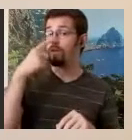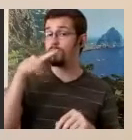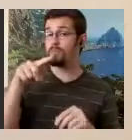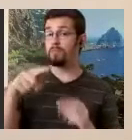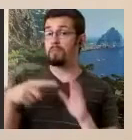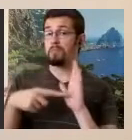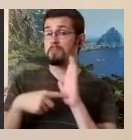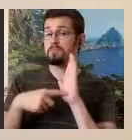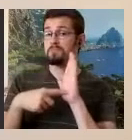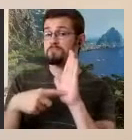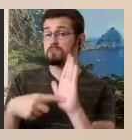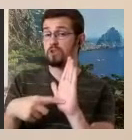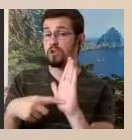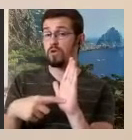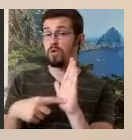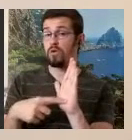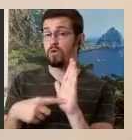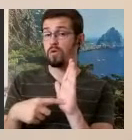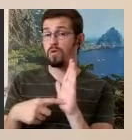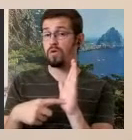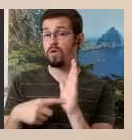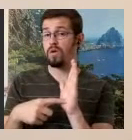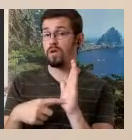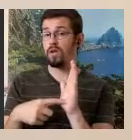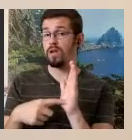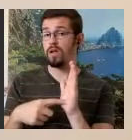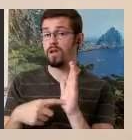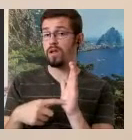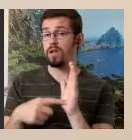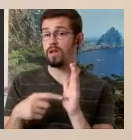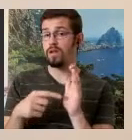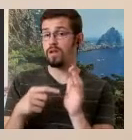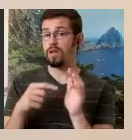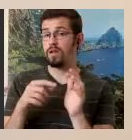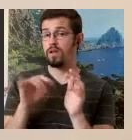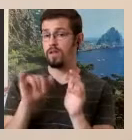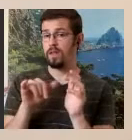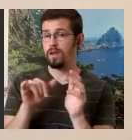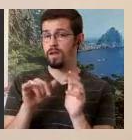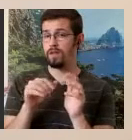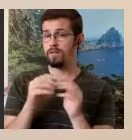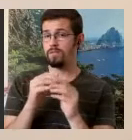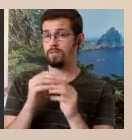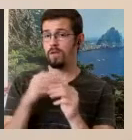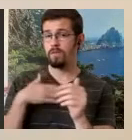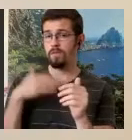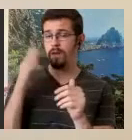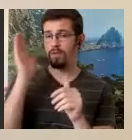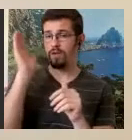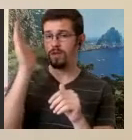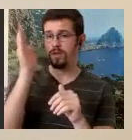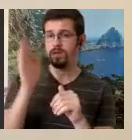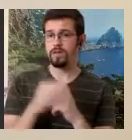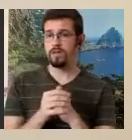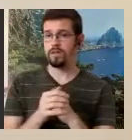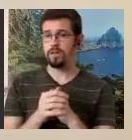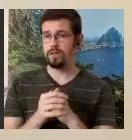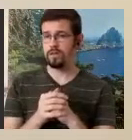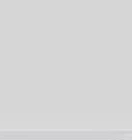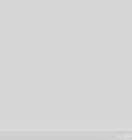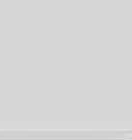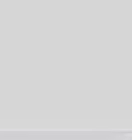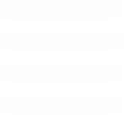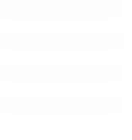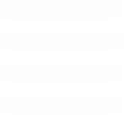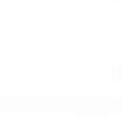could show page 1, please, for my presentation notes. Yeah, I'm sure he heard you. Okay. Page 1. So I'm going to